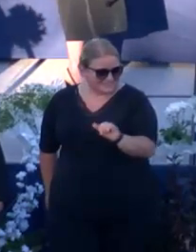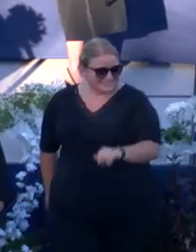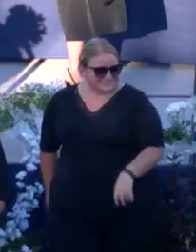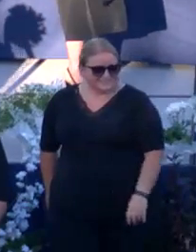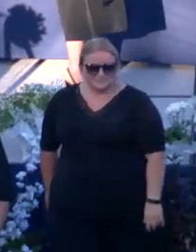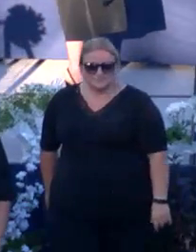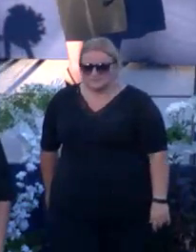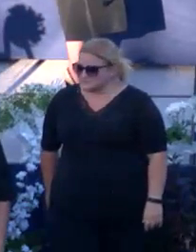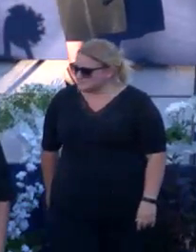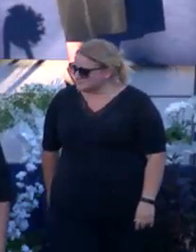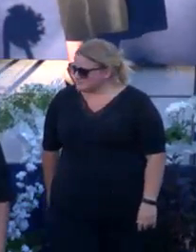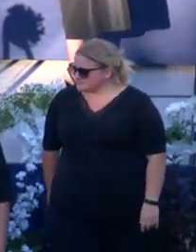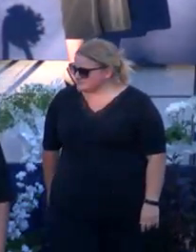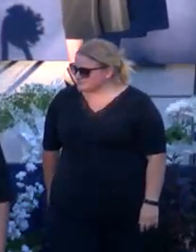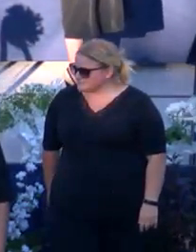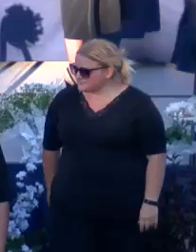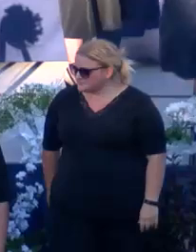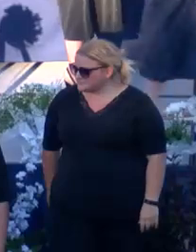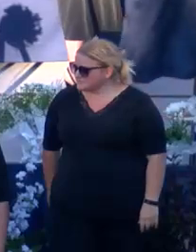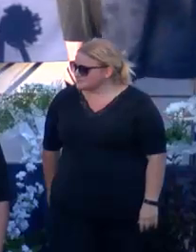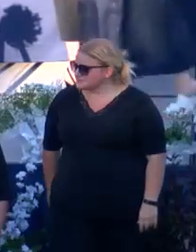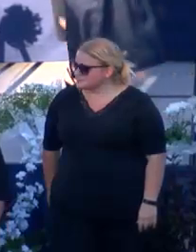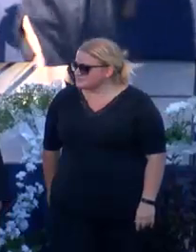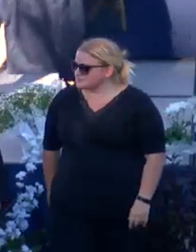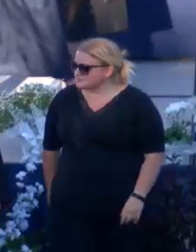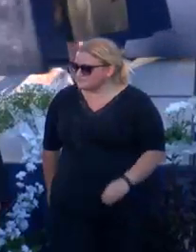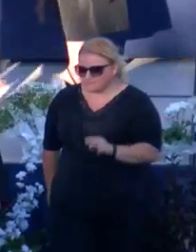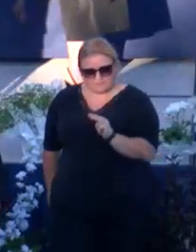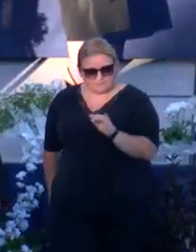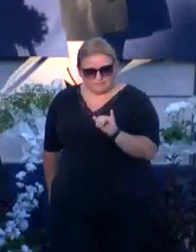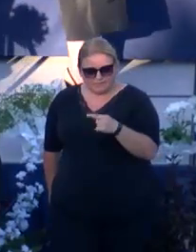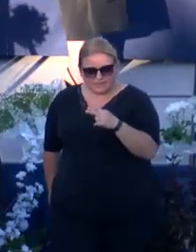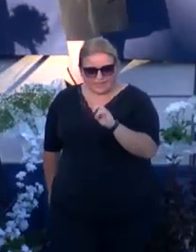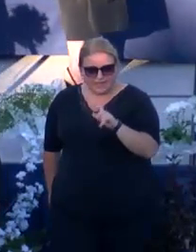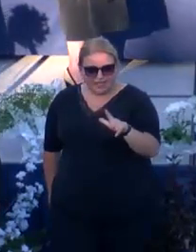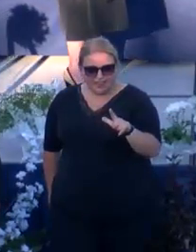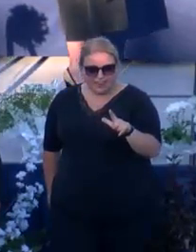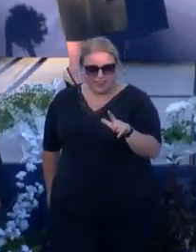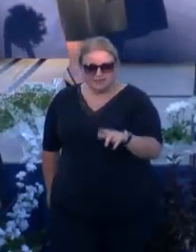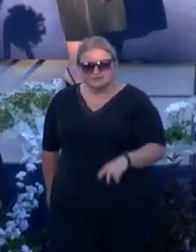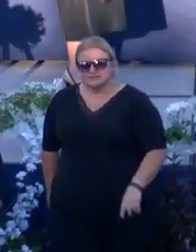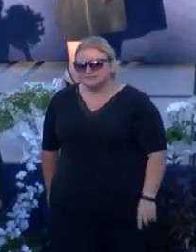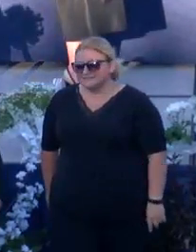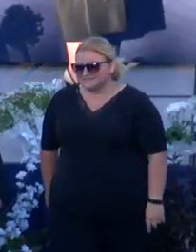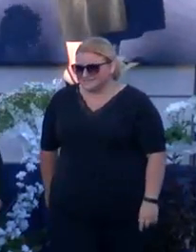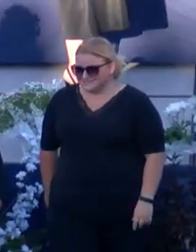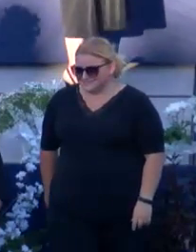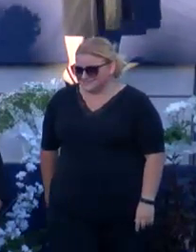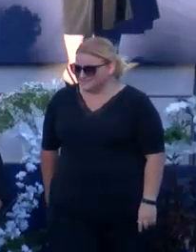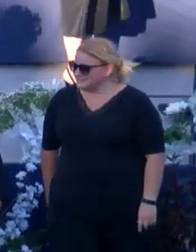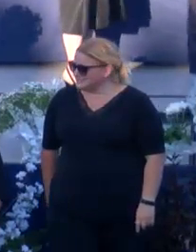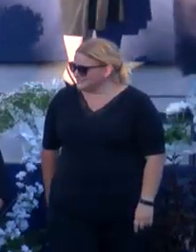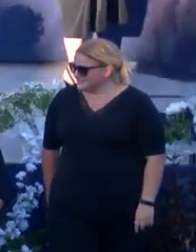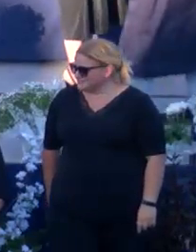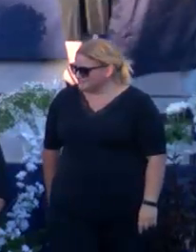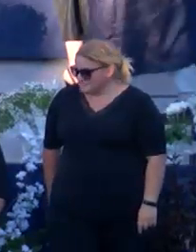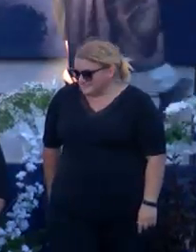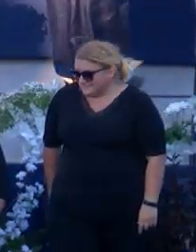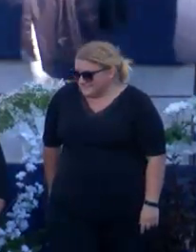Nicholas Hogan. Miguel Fernandez. Merlan Linares